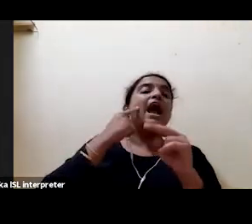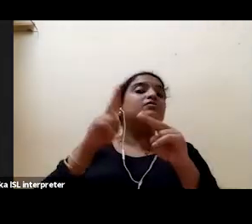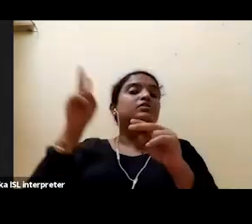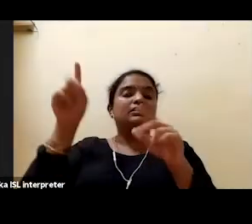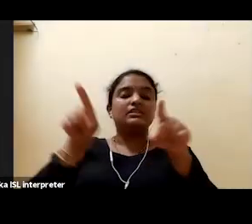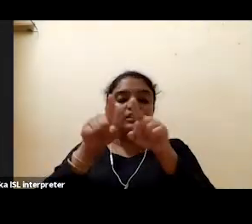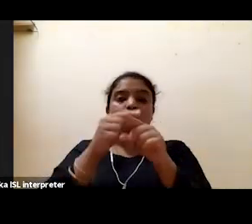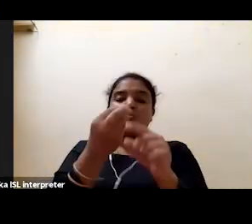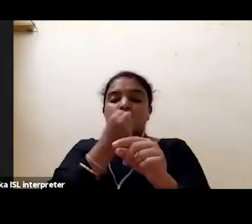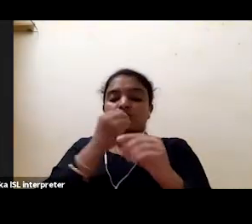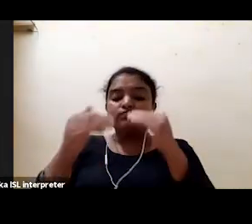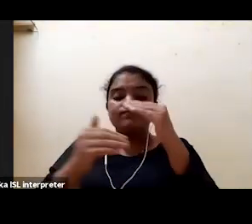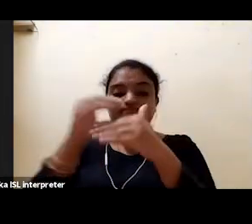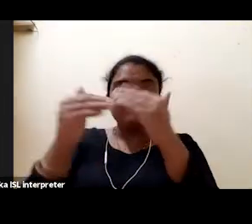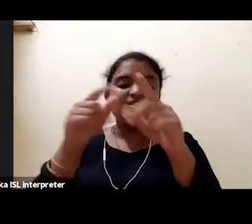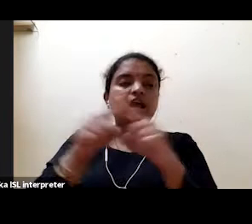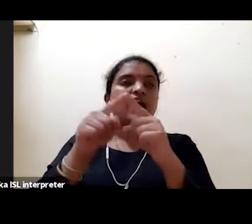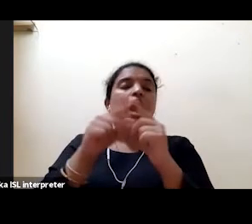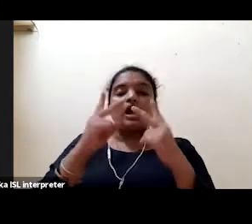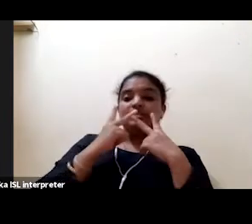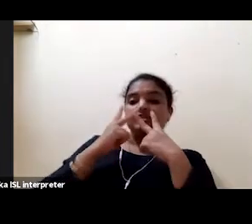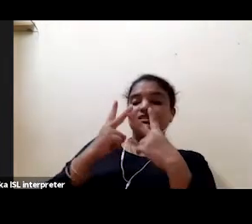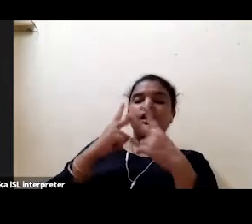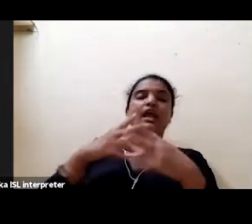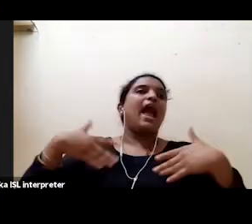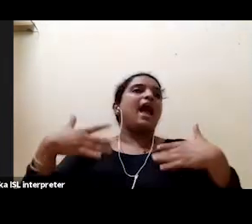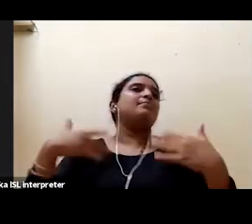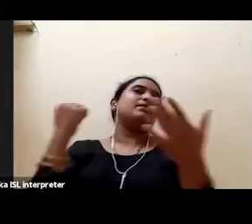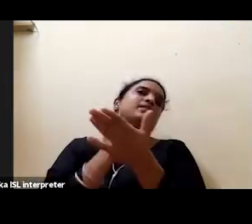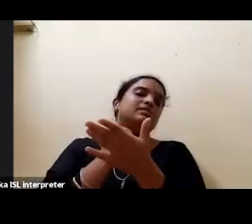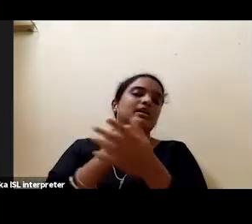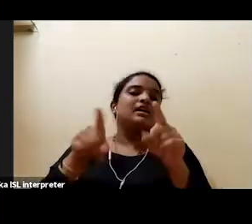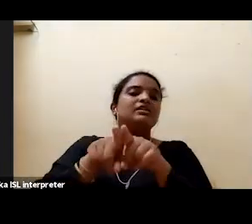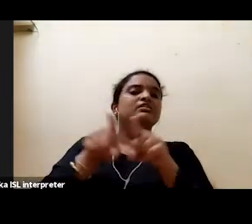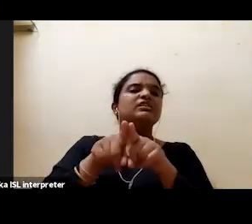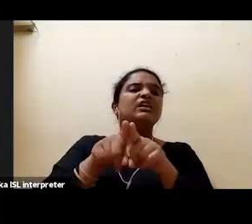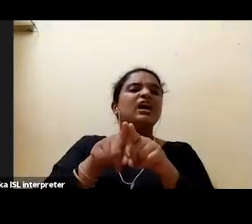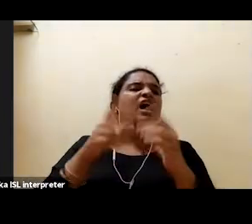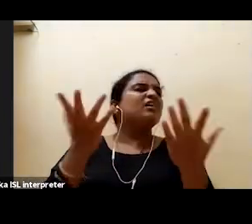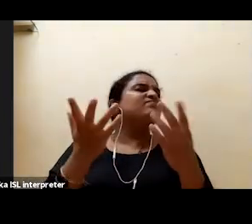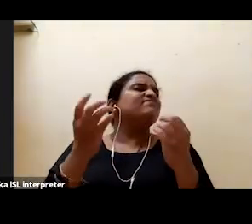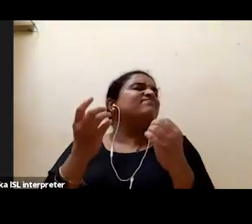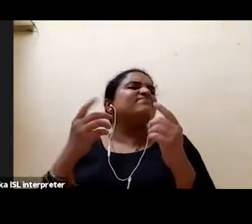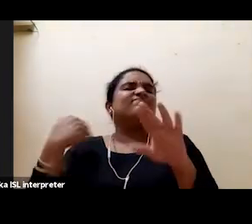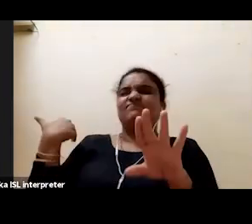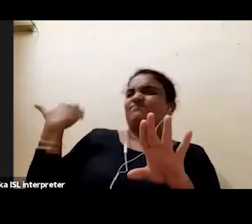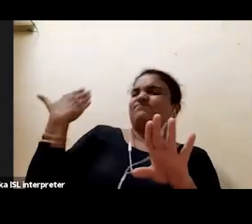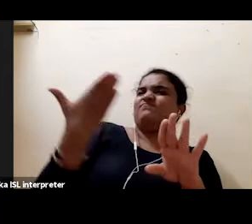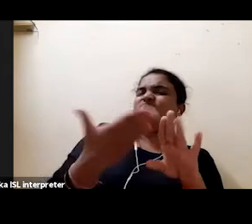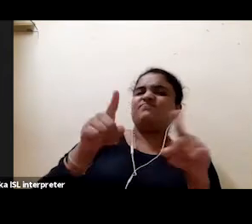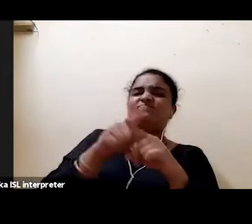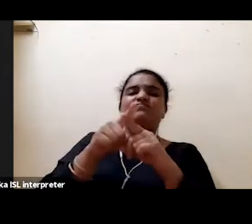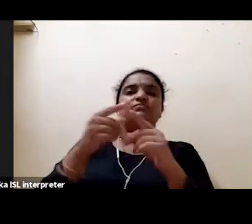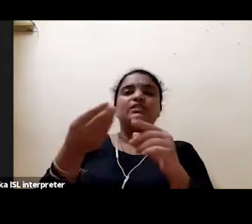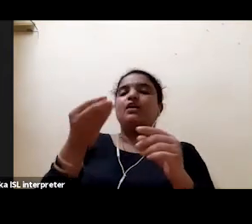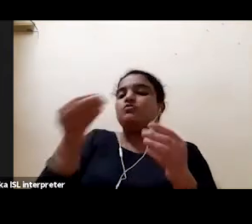you cook a food, it's the visual aspect of it, then the smell of it, which we rarely talk about, these things, the texture